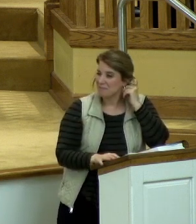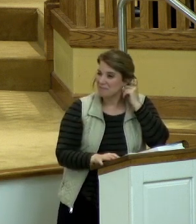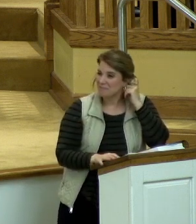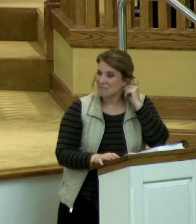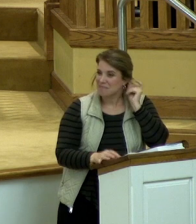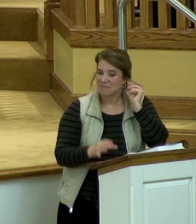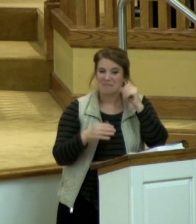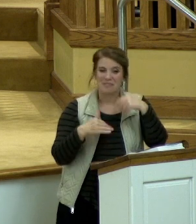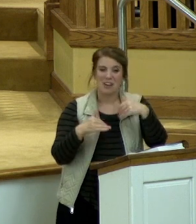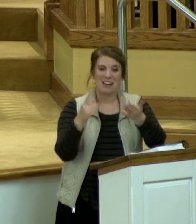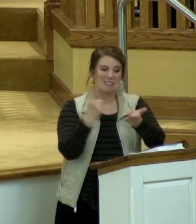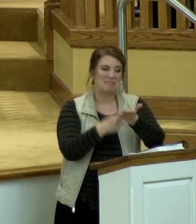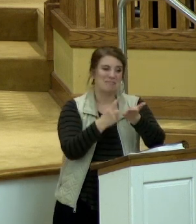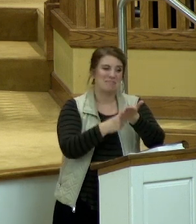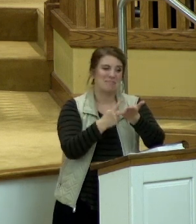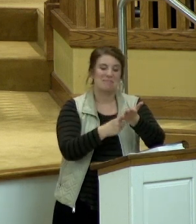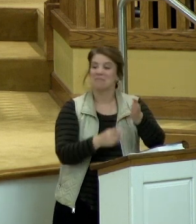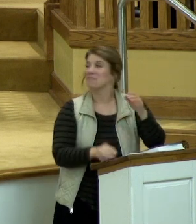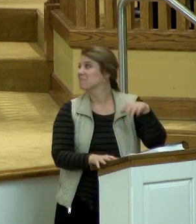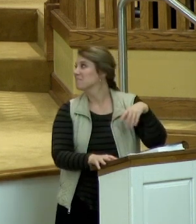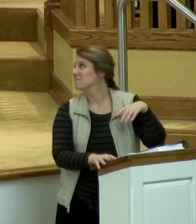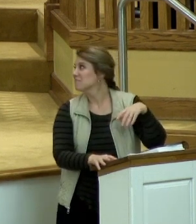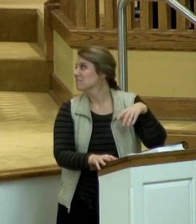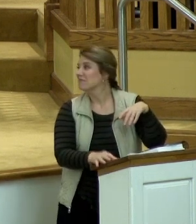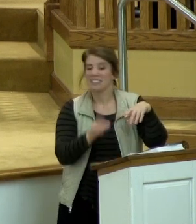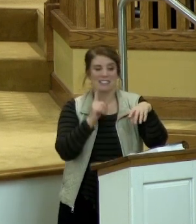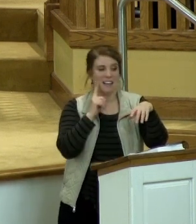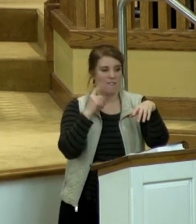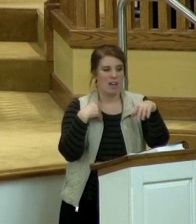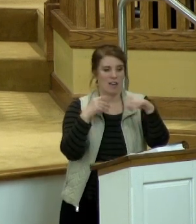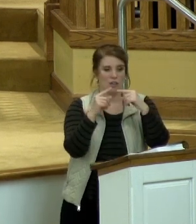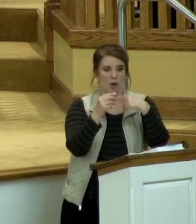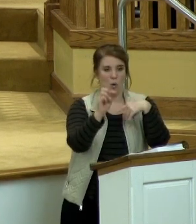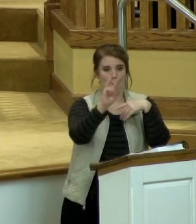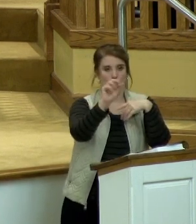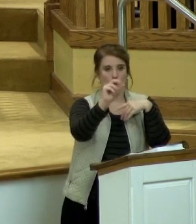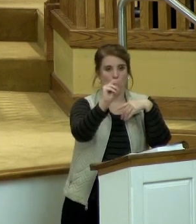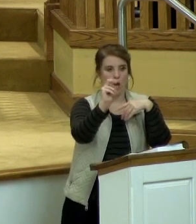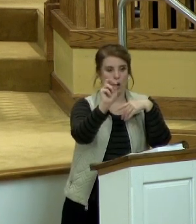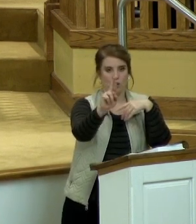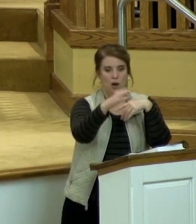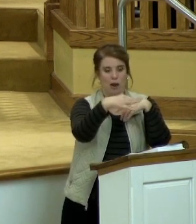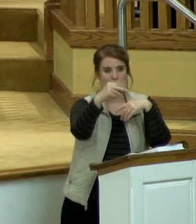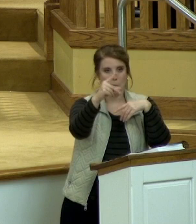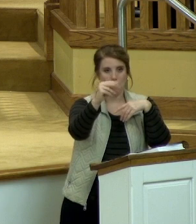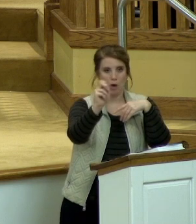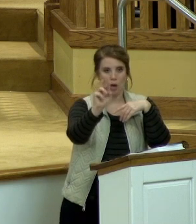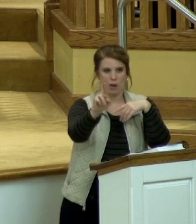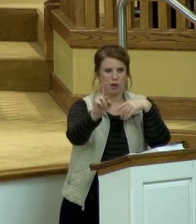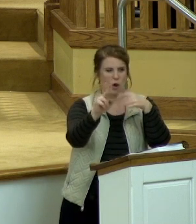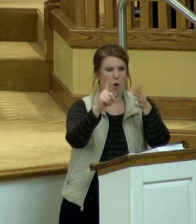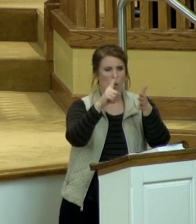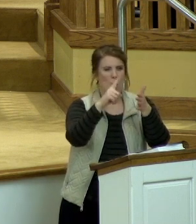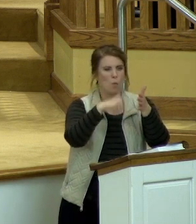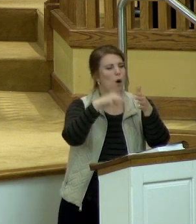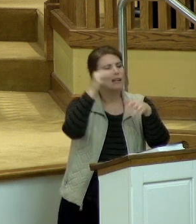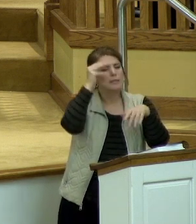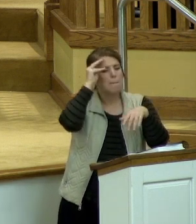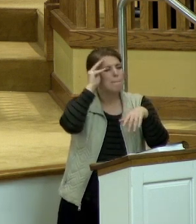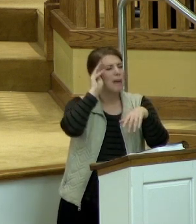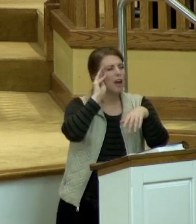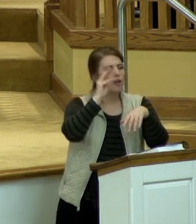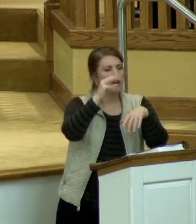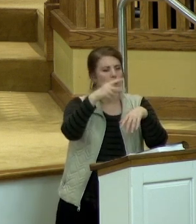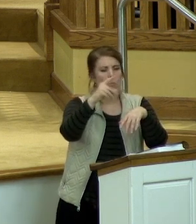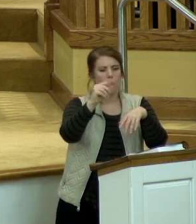ahead and have your little study. Deaf folk, you have your own group. Wonder and ponder, okay? What was Mary